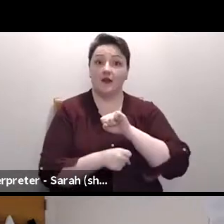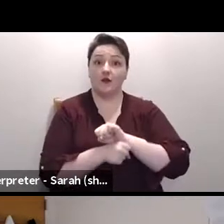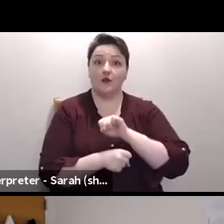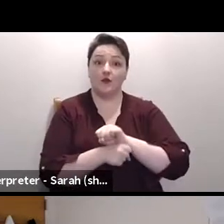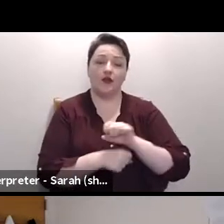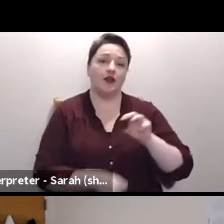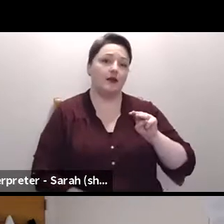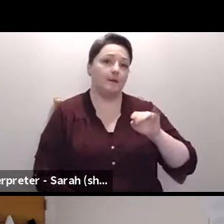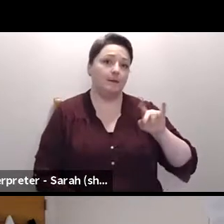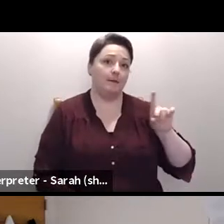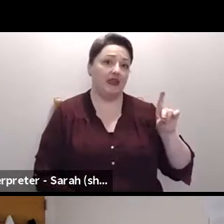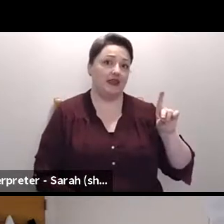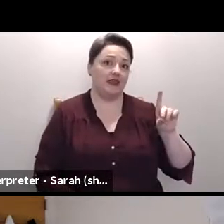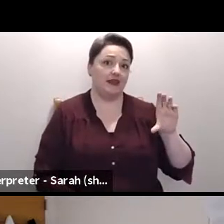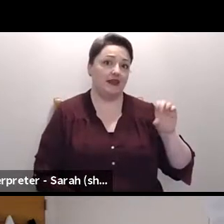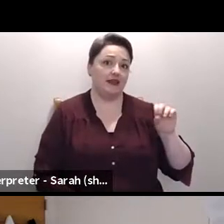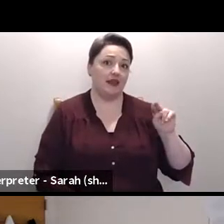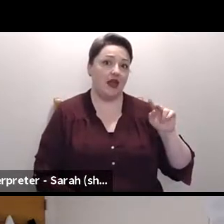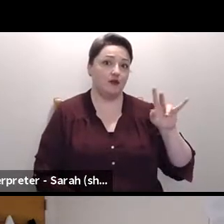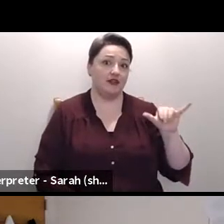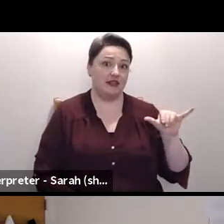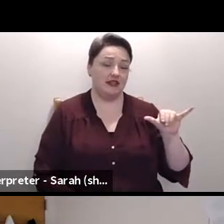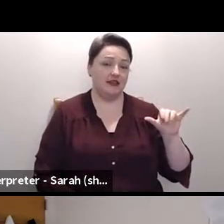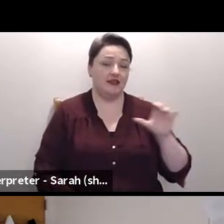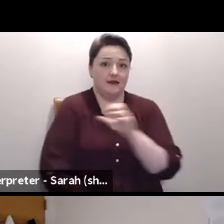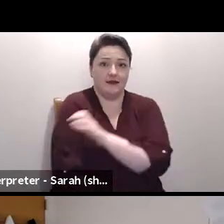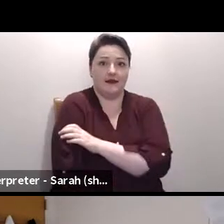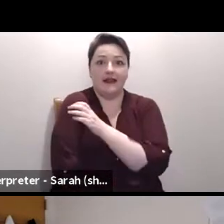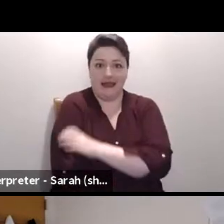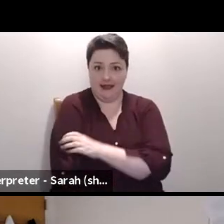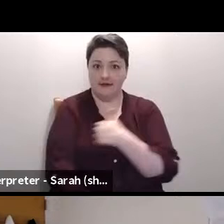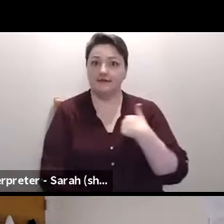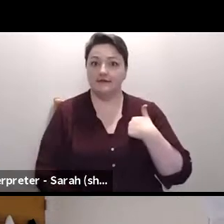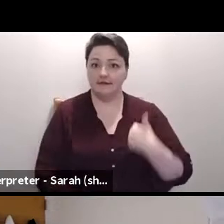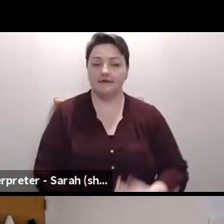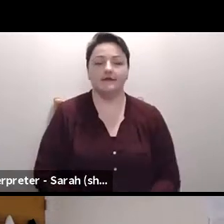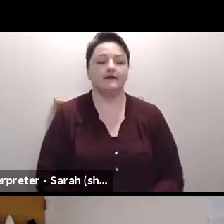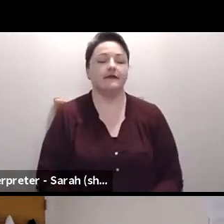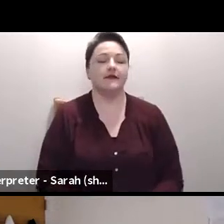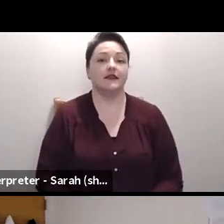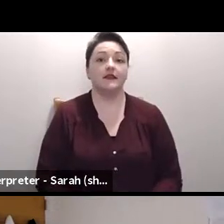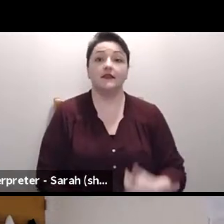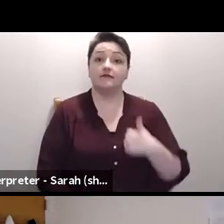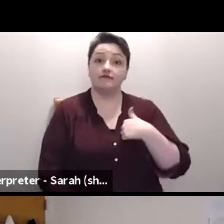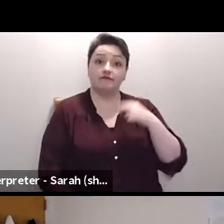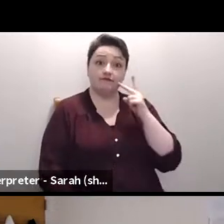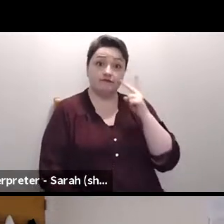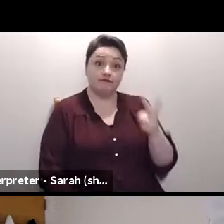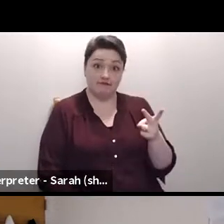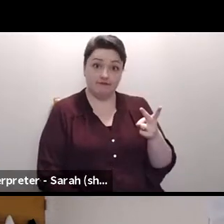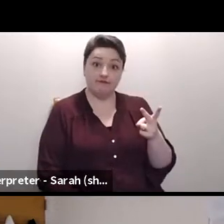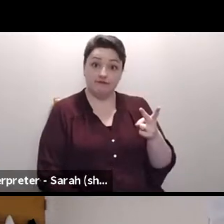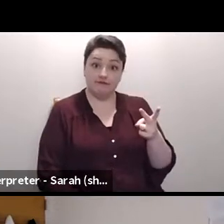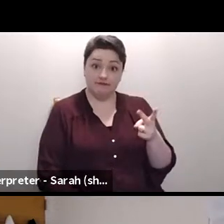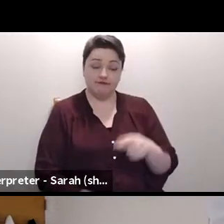mid-county clinic that's part-time, and what I have seen there happen